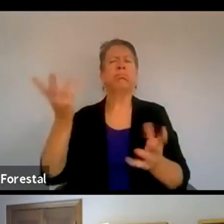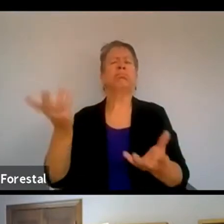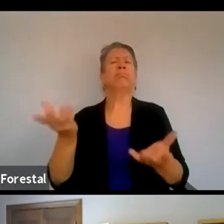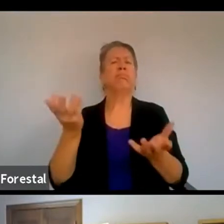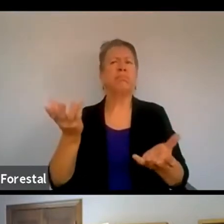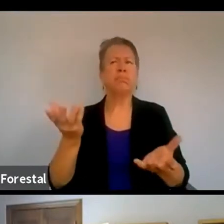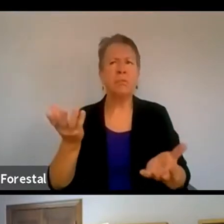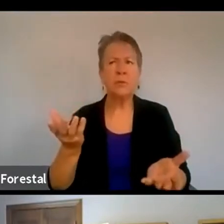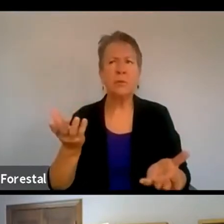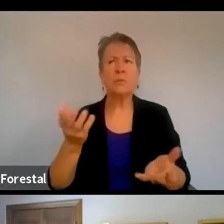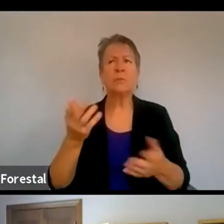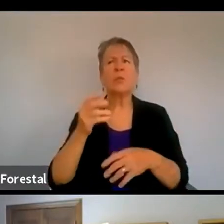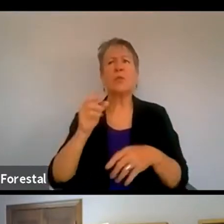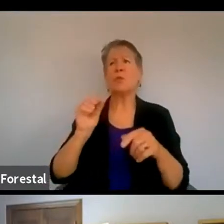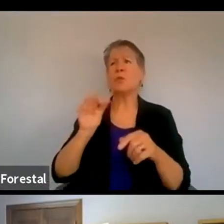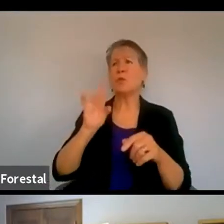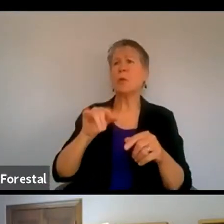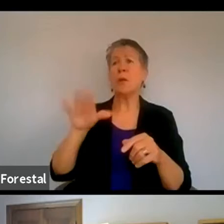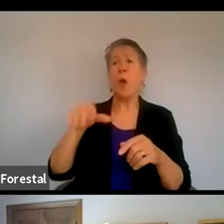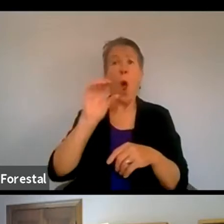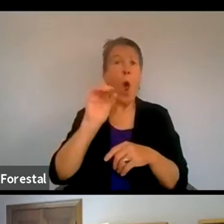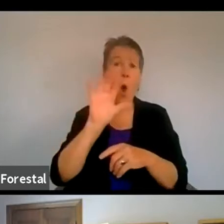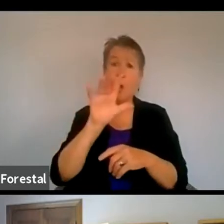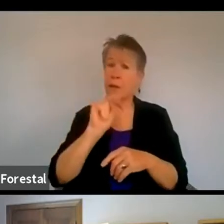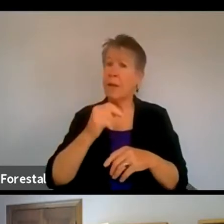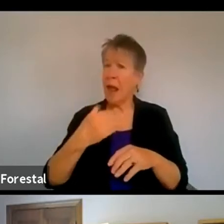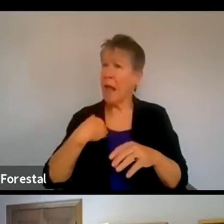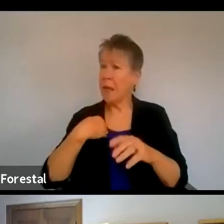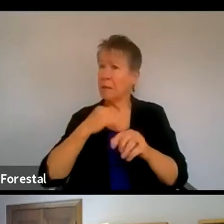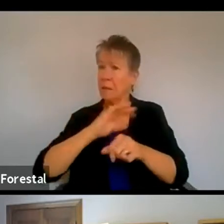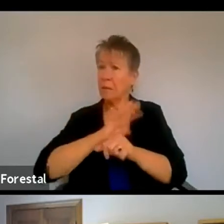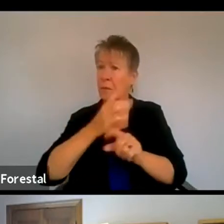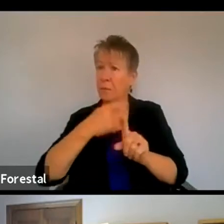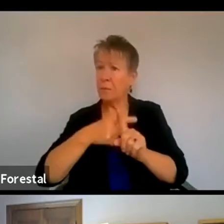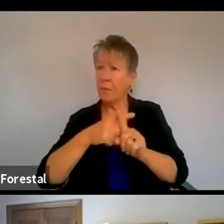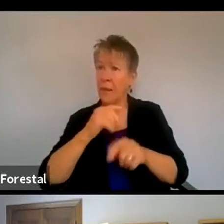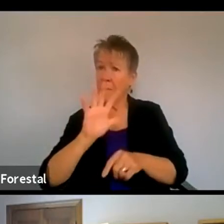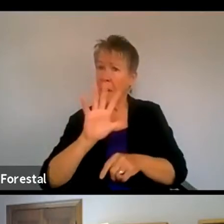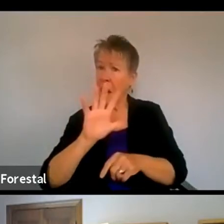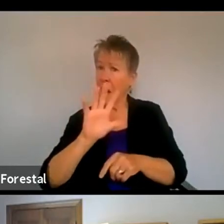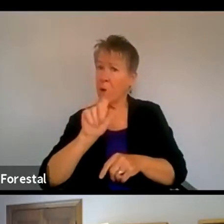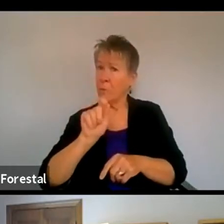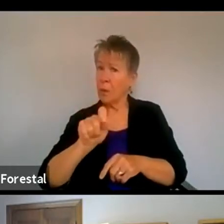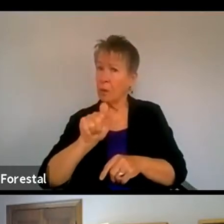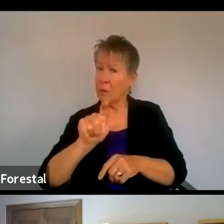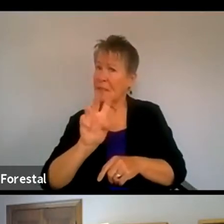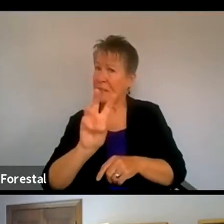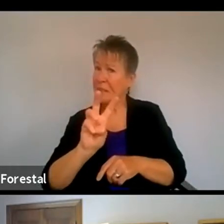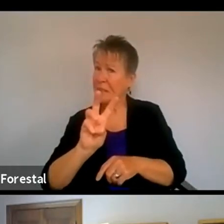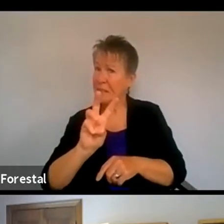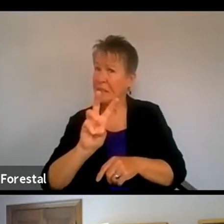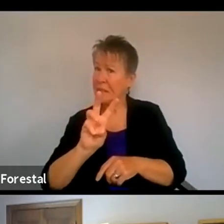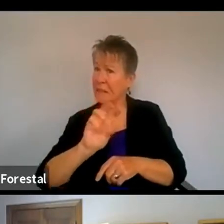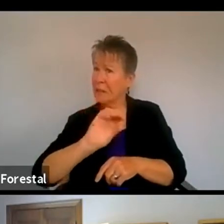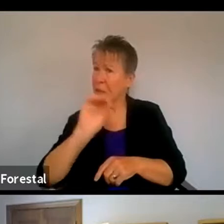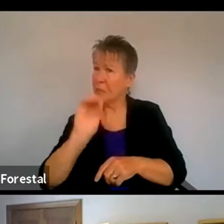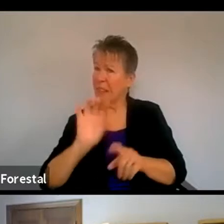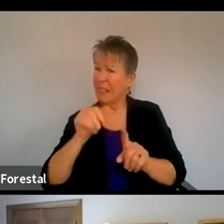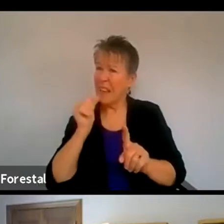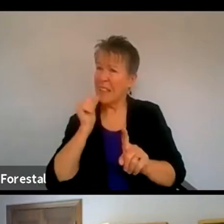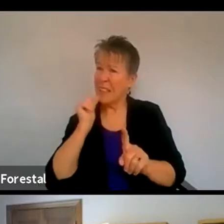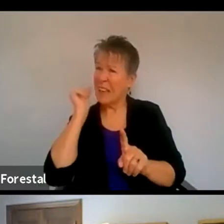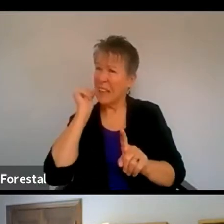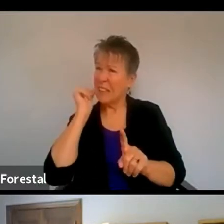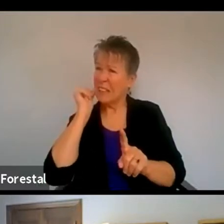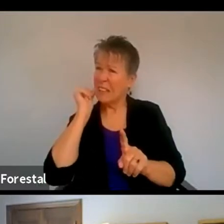of 5.26 as of yesterday, and they were close to 10 just